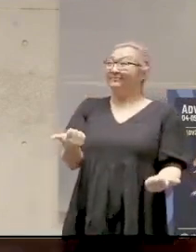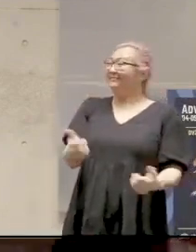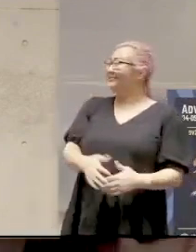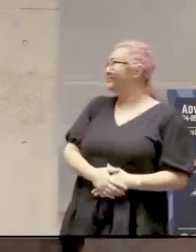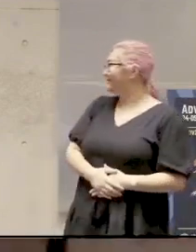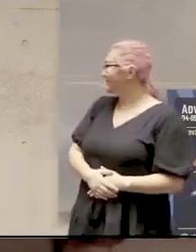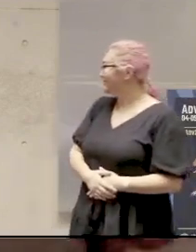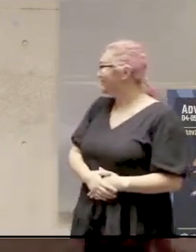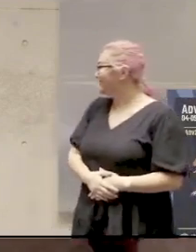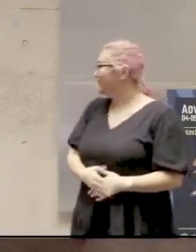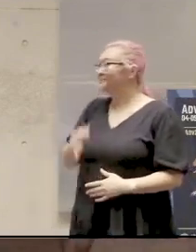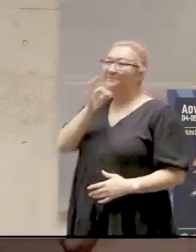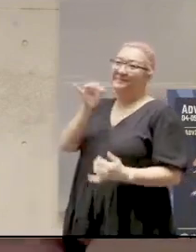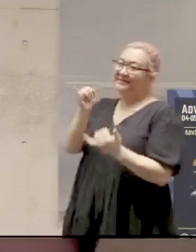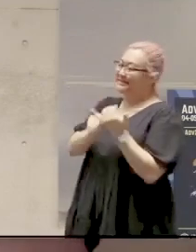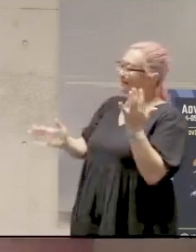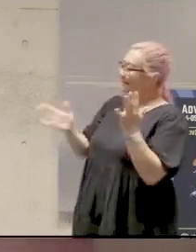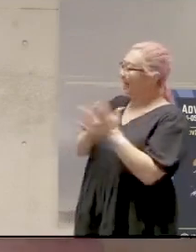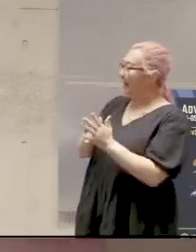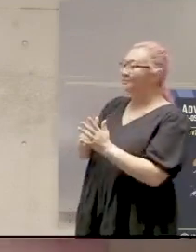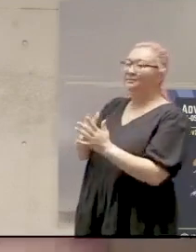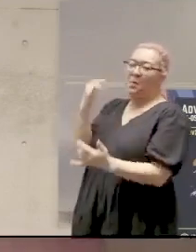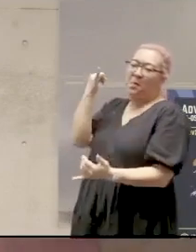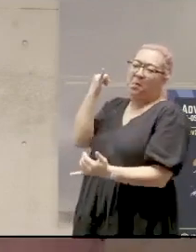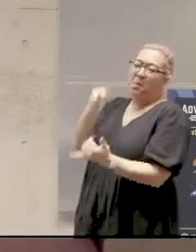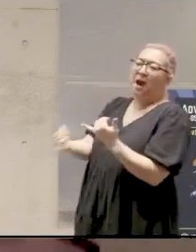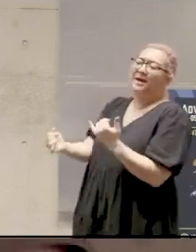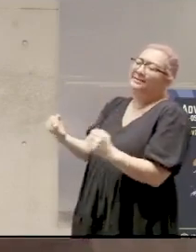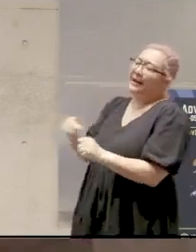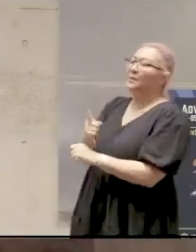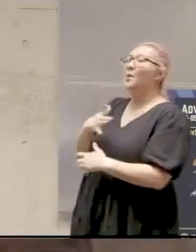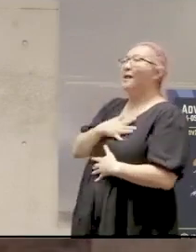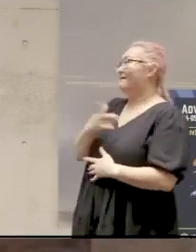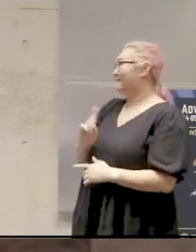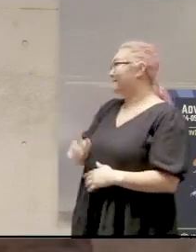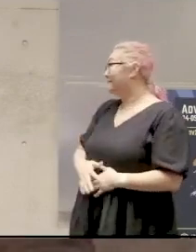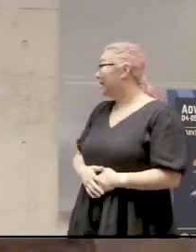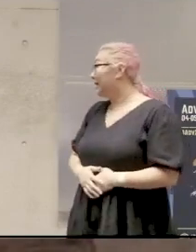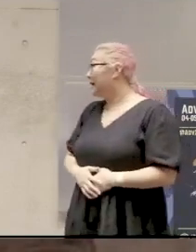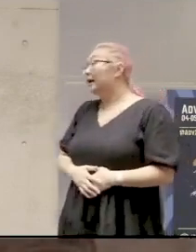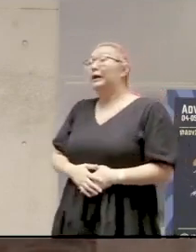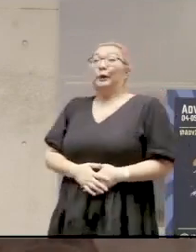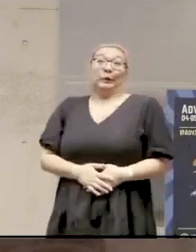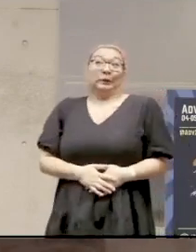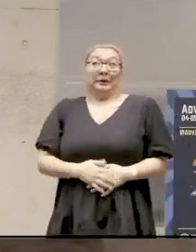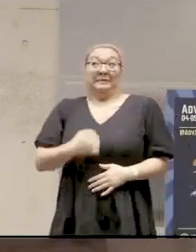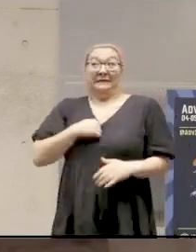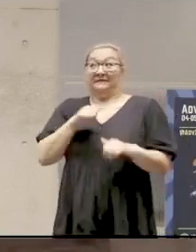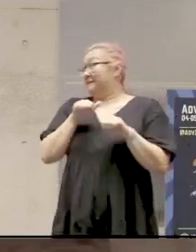Sam, what is the worst game that you love? A problematic fave,